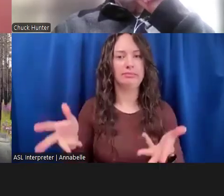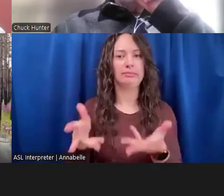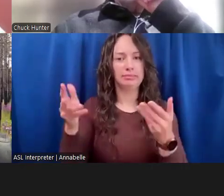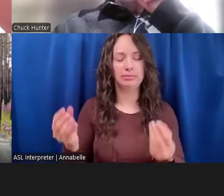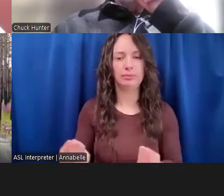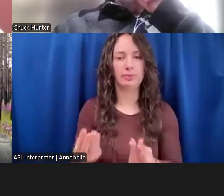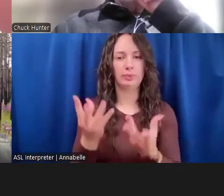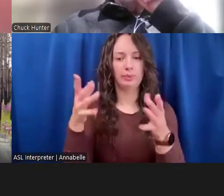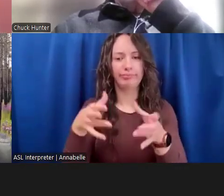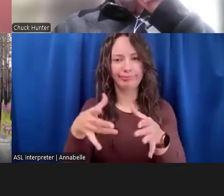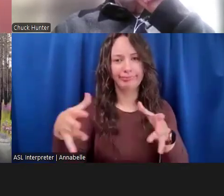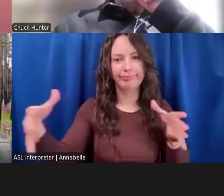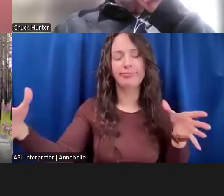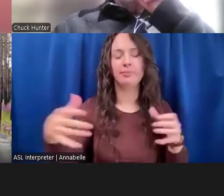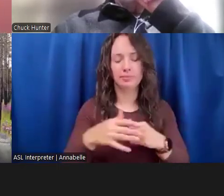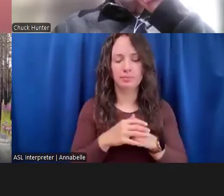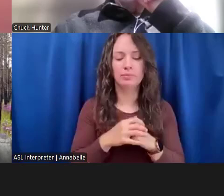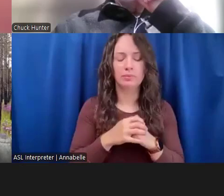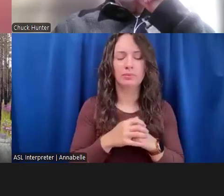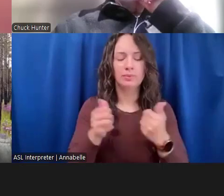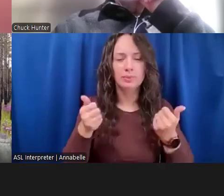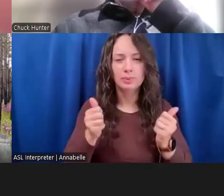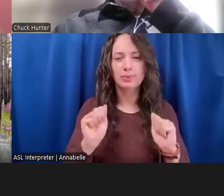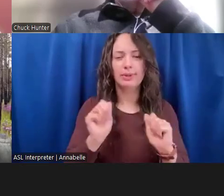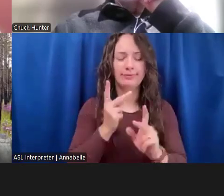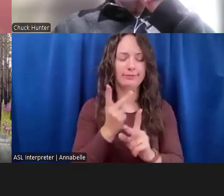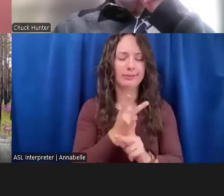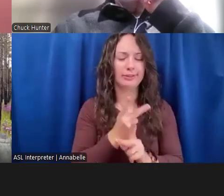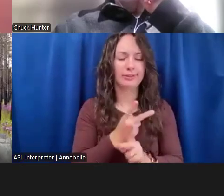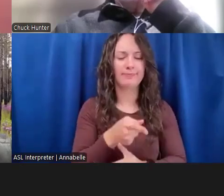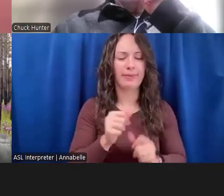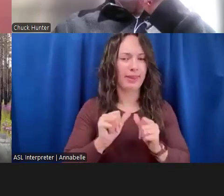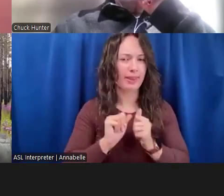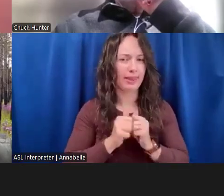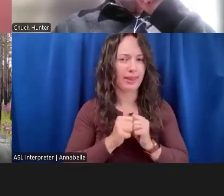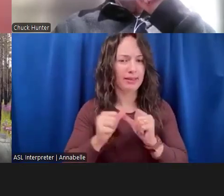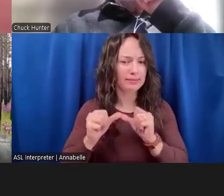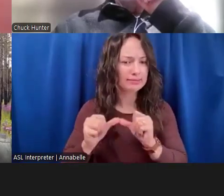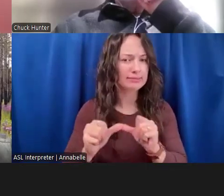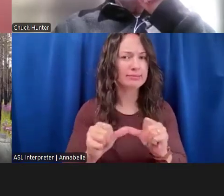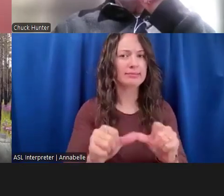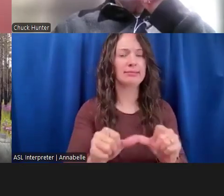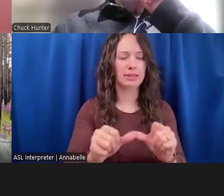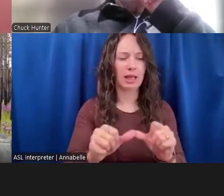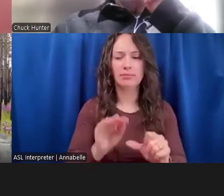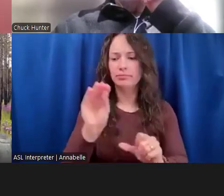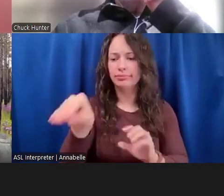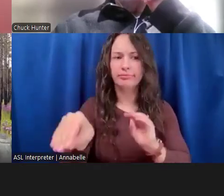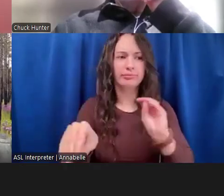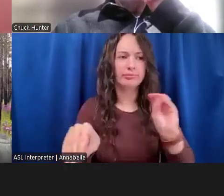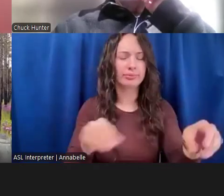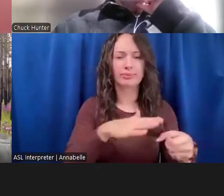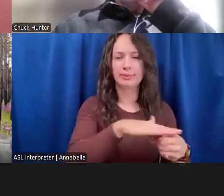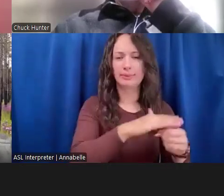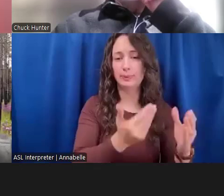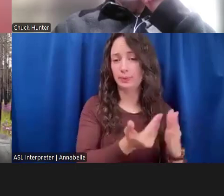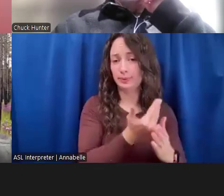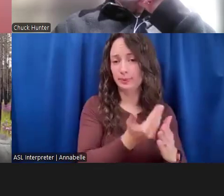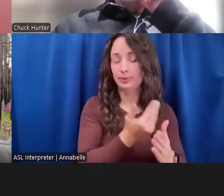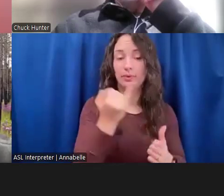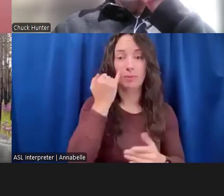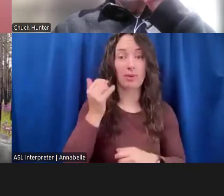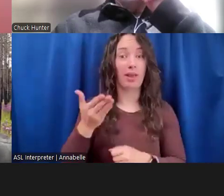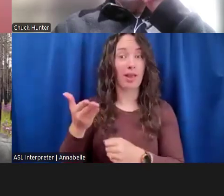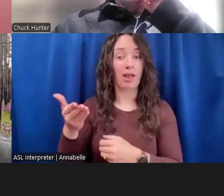And so trying where we can to kind of carry that forward into new areas if we're doing harvesting. Likewise, leaving